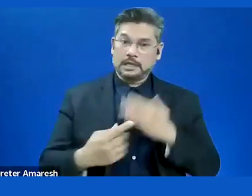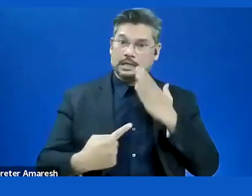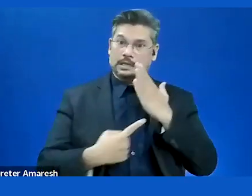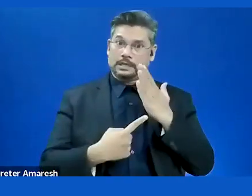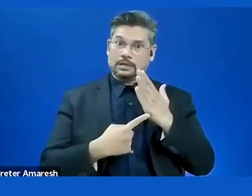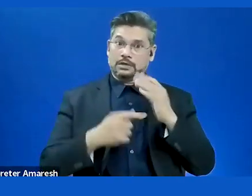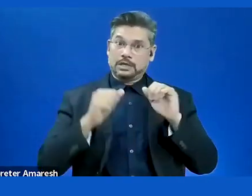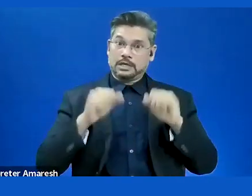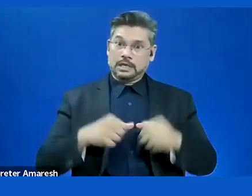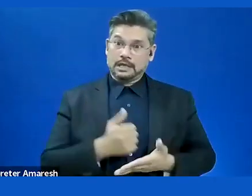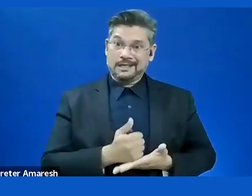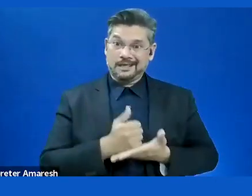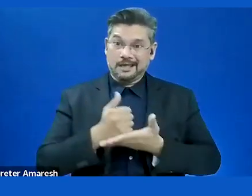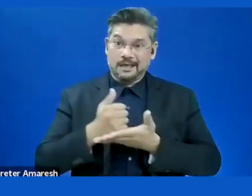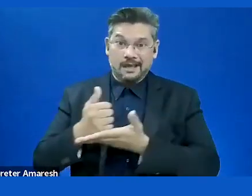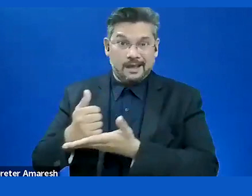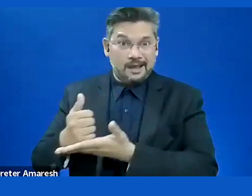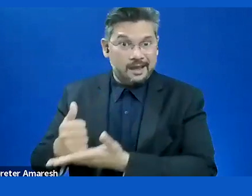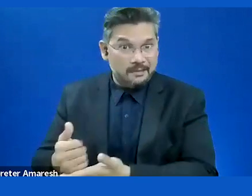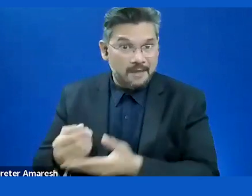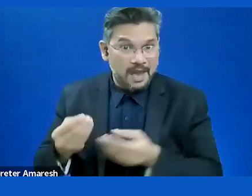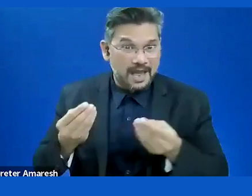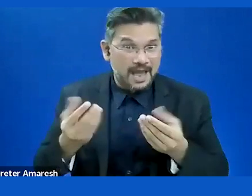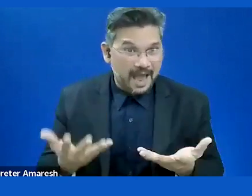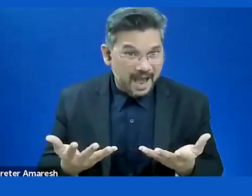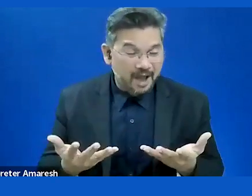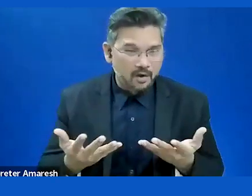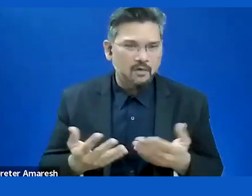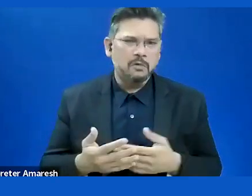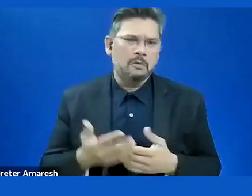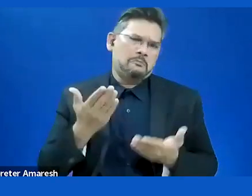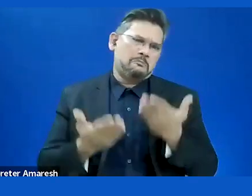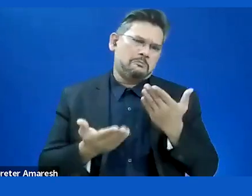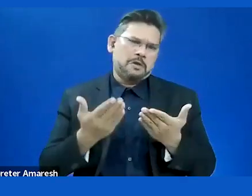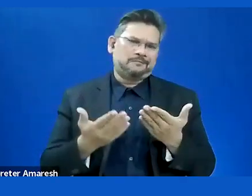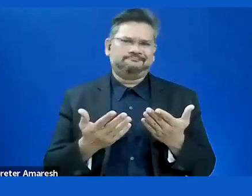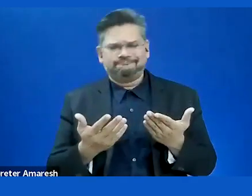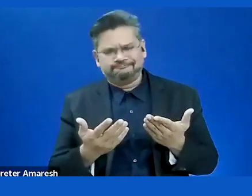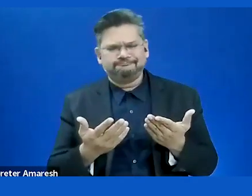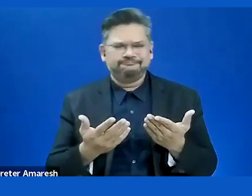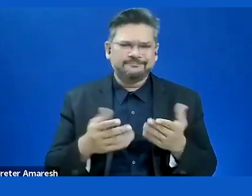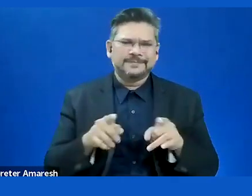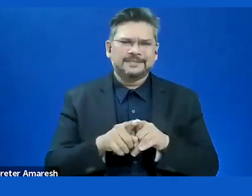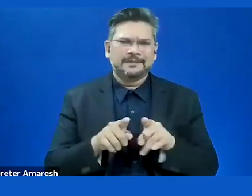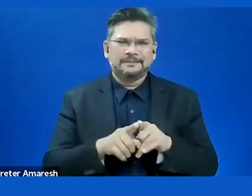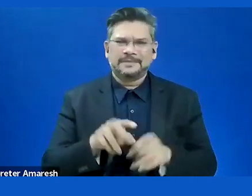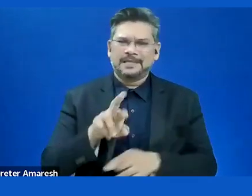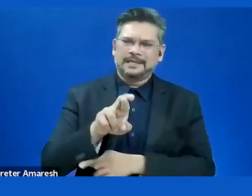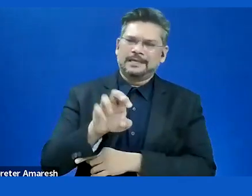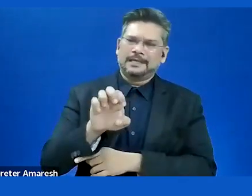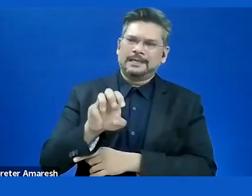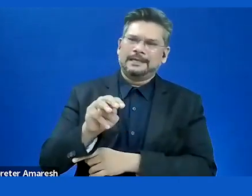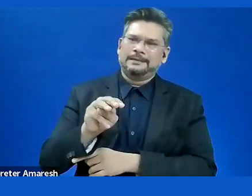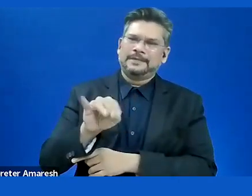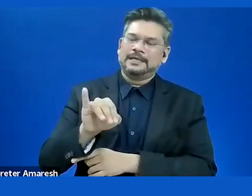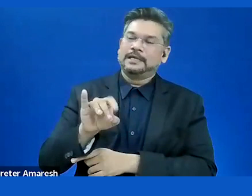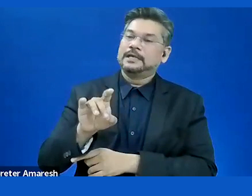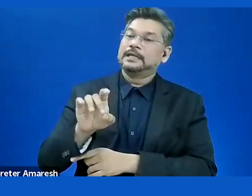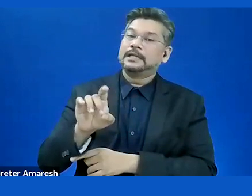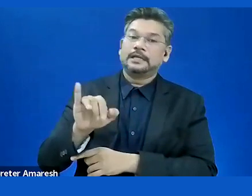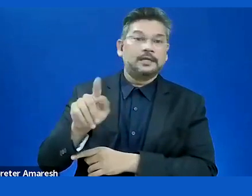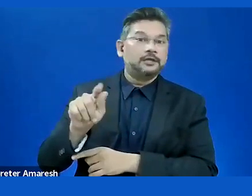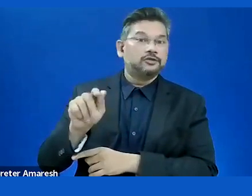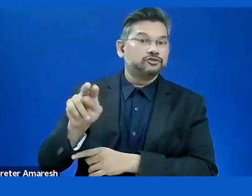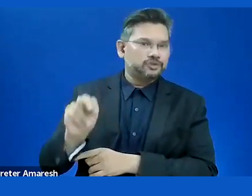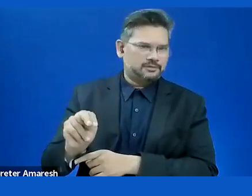users directly is by putting some remediation stuff into browsers. And I gave a talk about this a couple of years ago